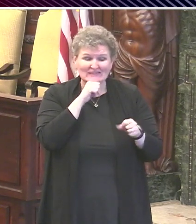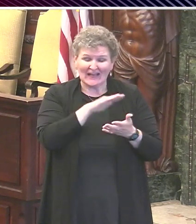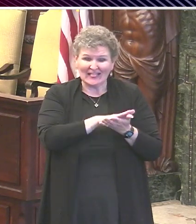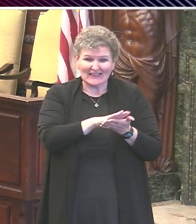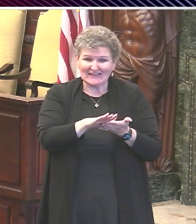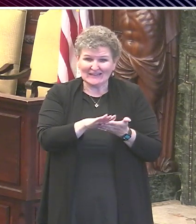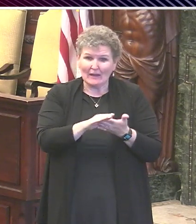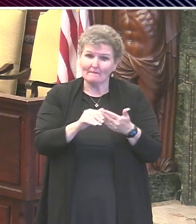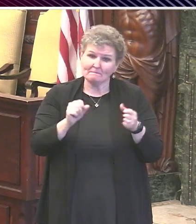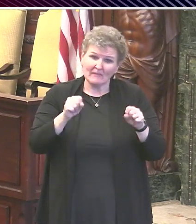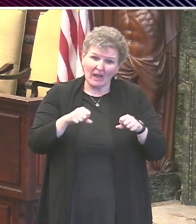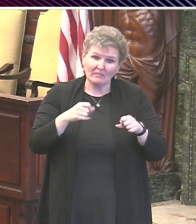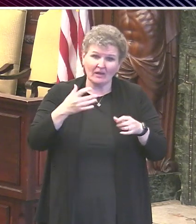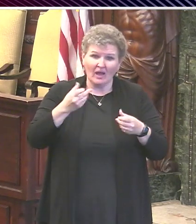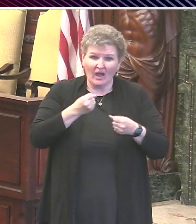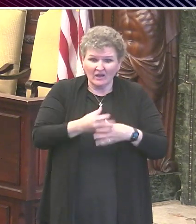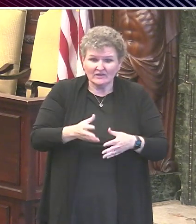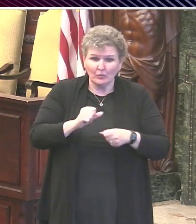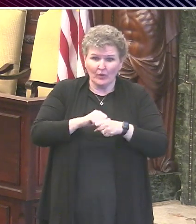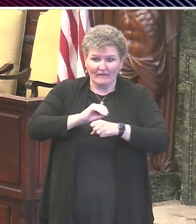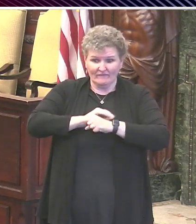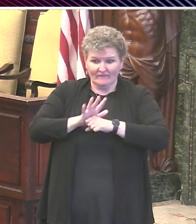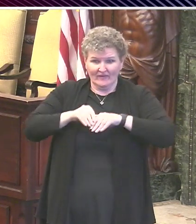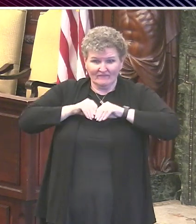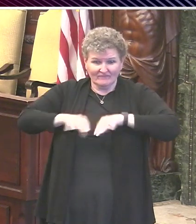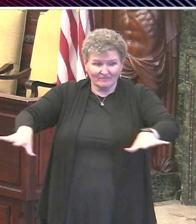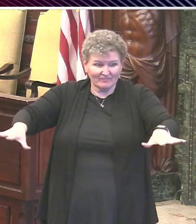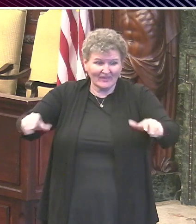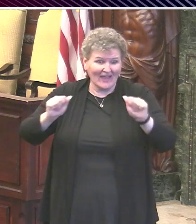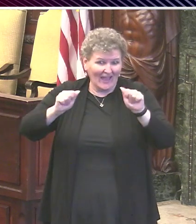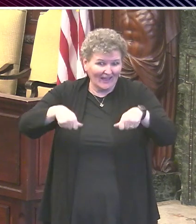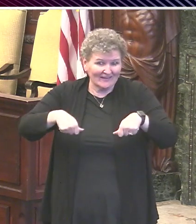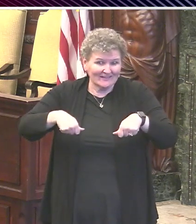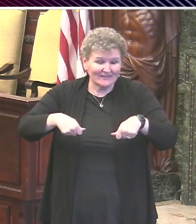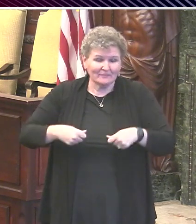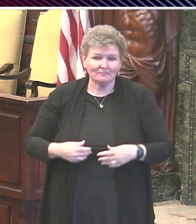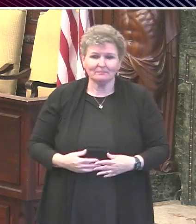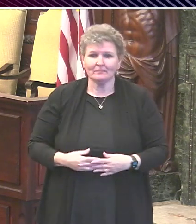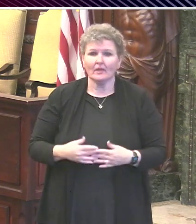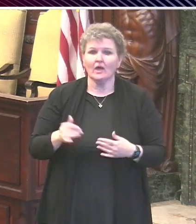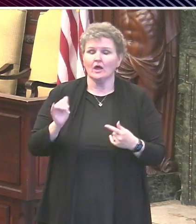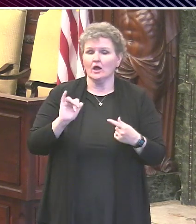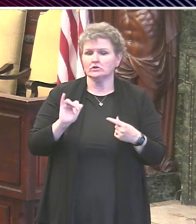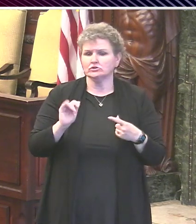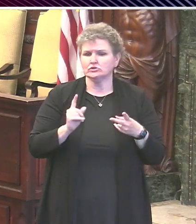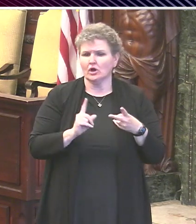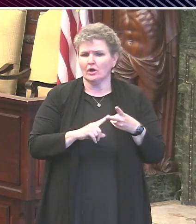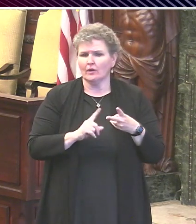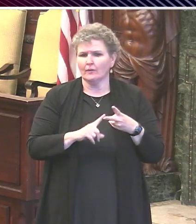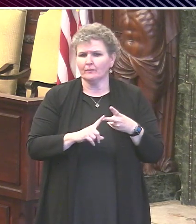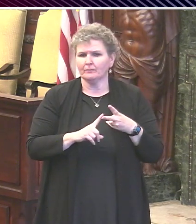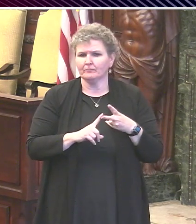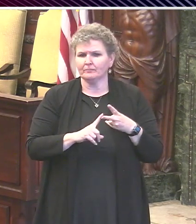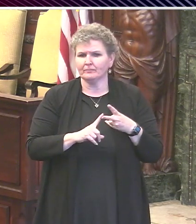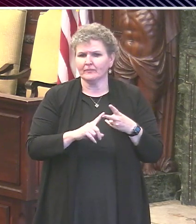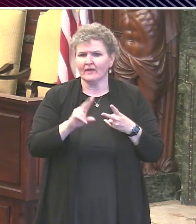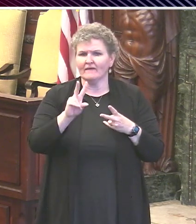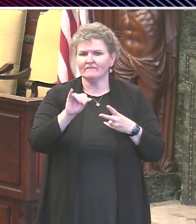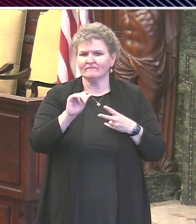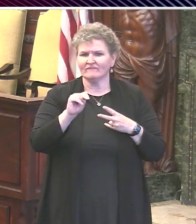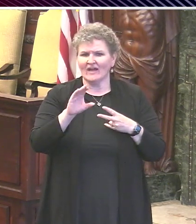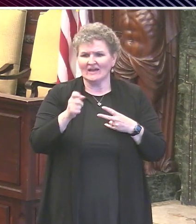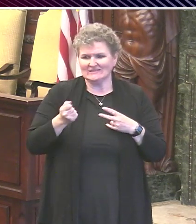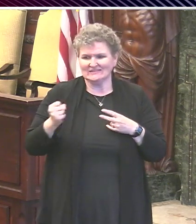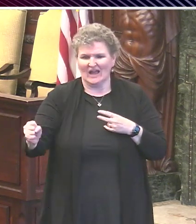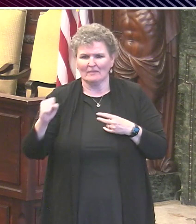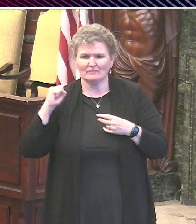hotspot. We don't know yet, but for the virus. In addition, there's been some violence there, some stabbings. So it's